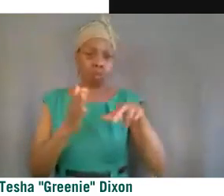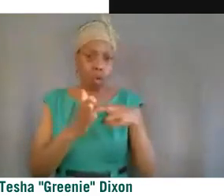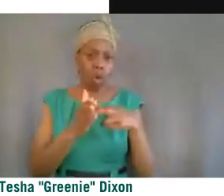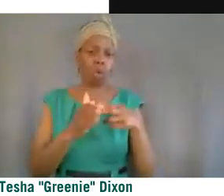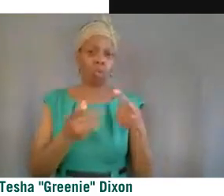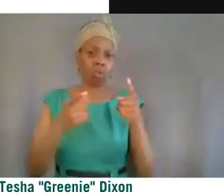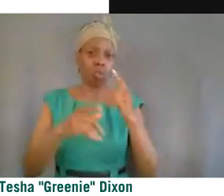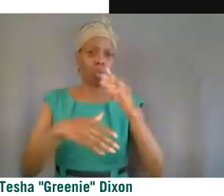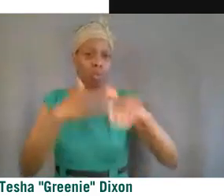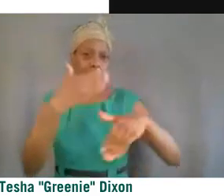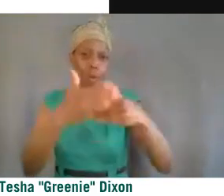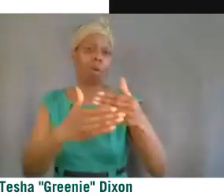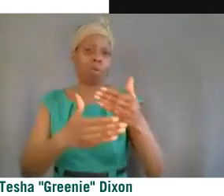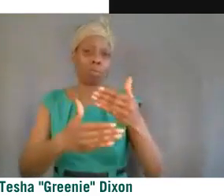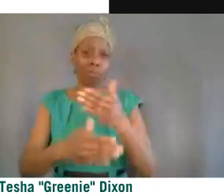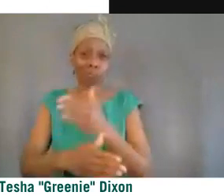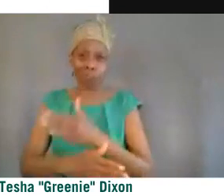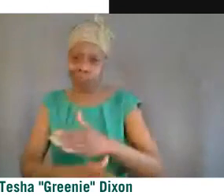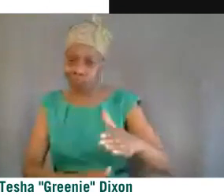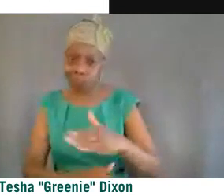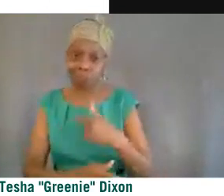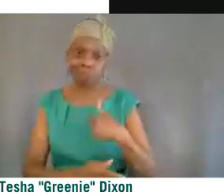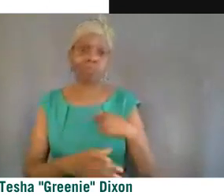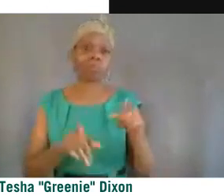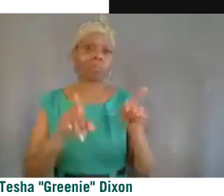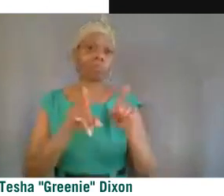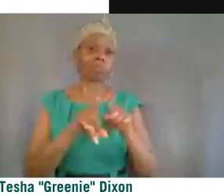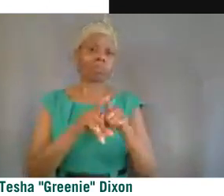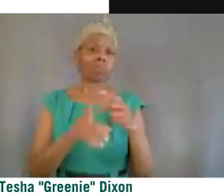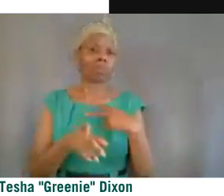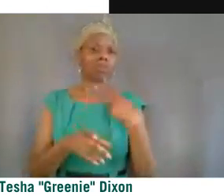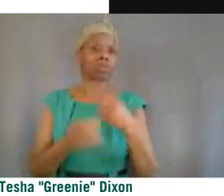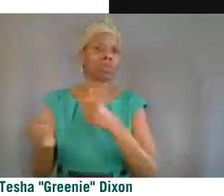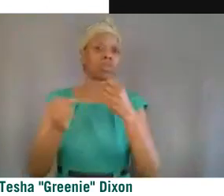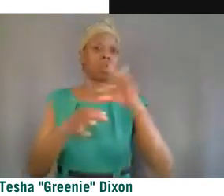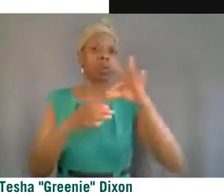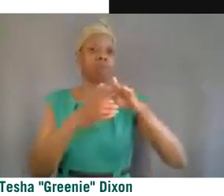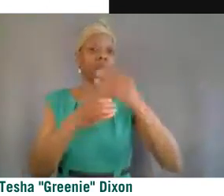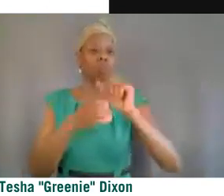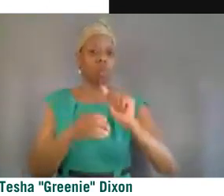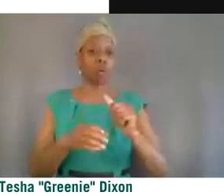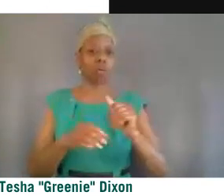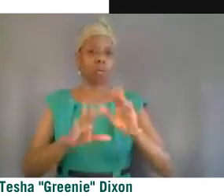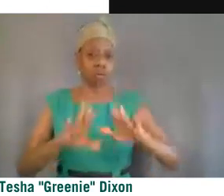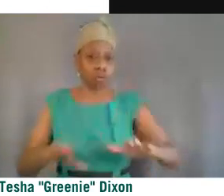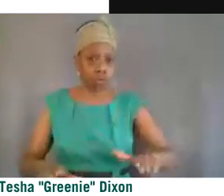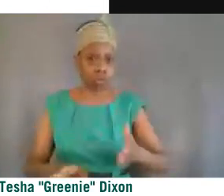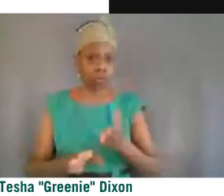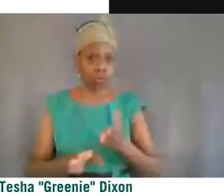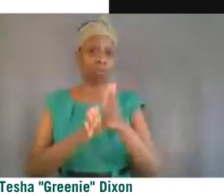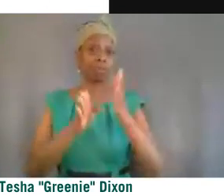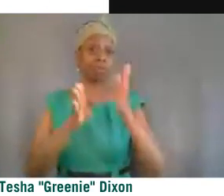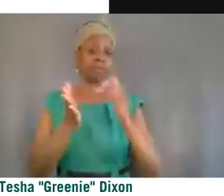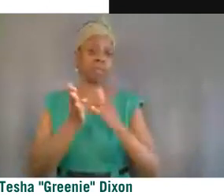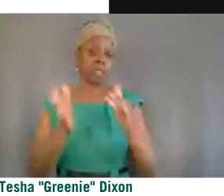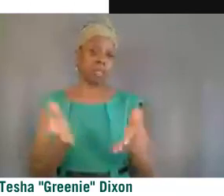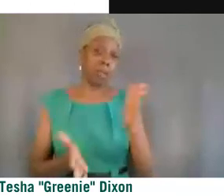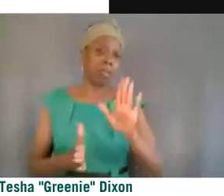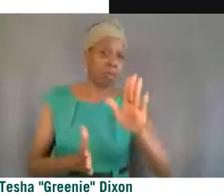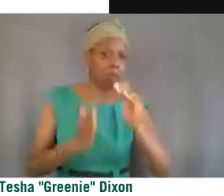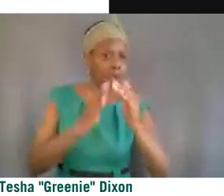would also voice a strong vote for a pediatrician, and that may be your